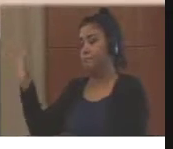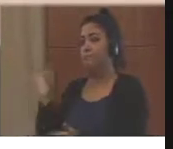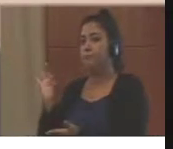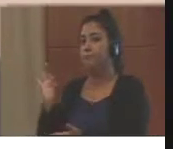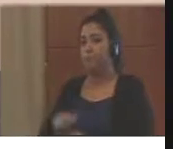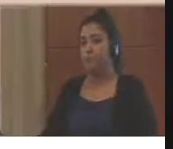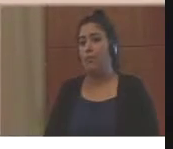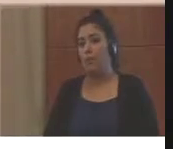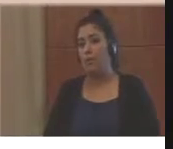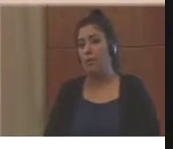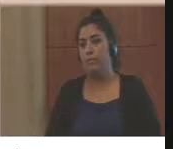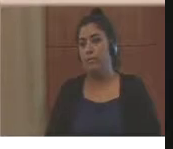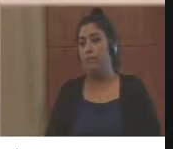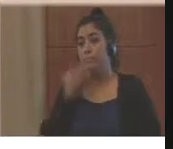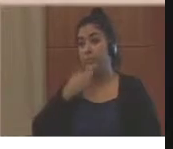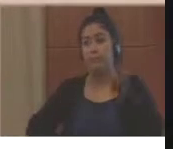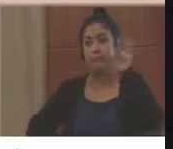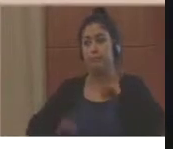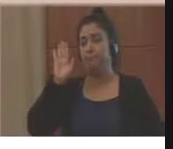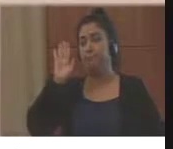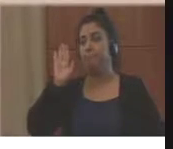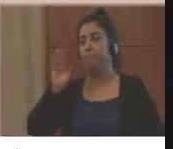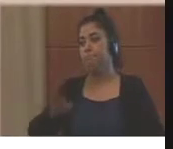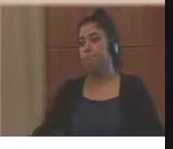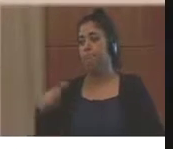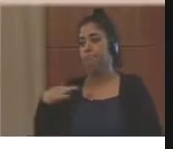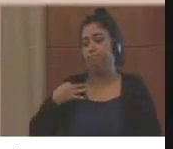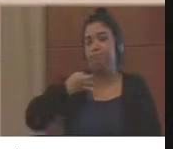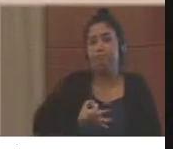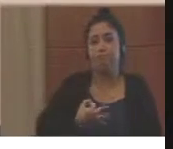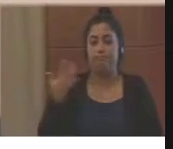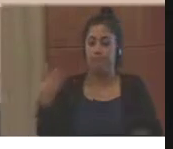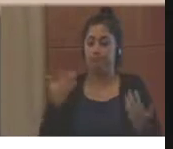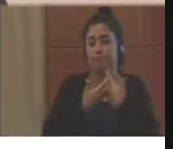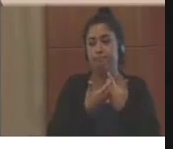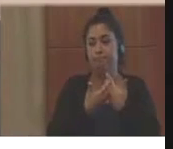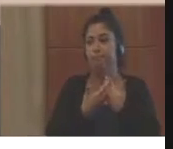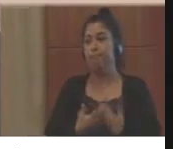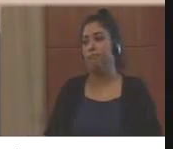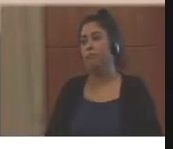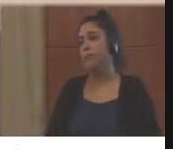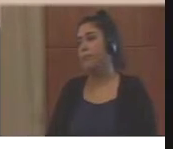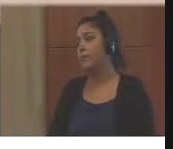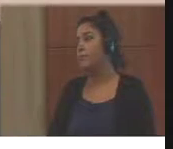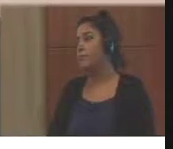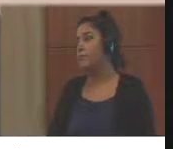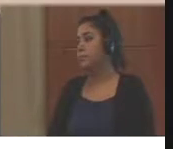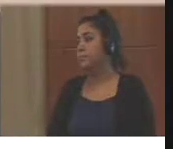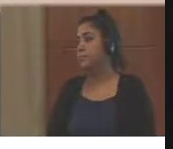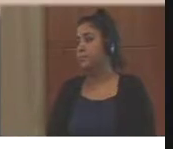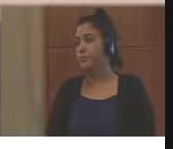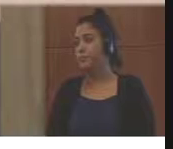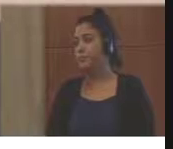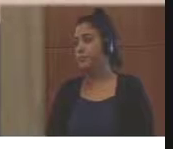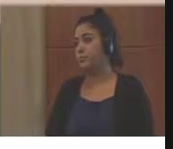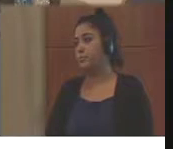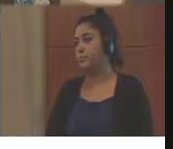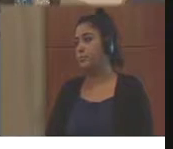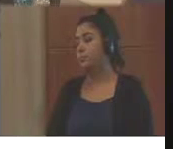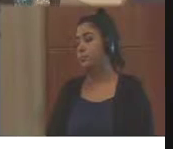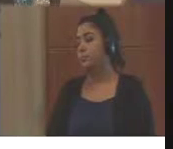floor. And she is going to explain the commitment of the volunteers.